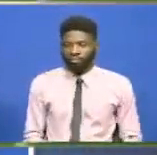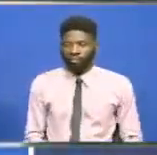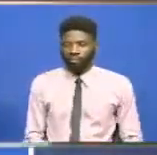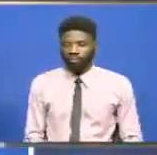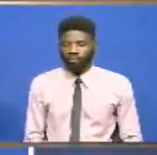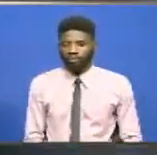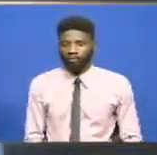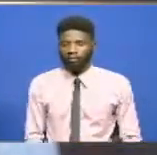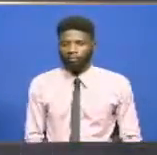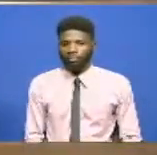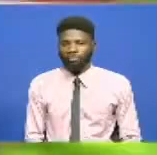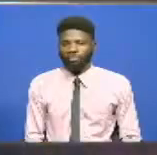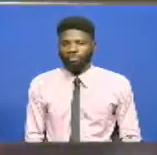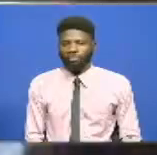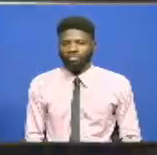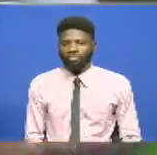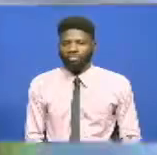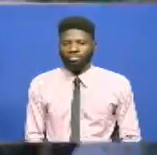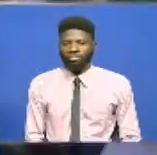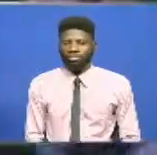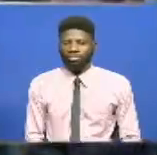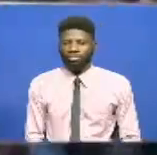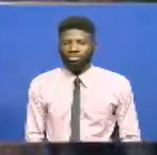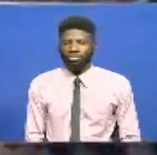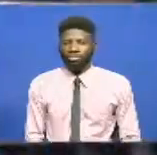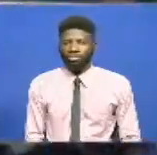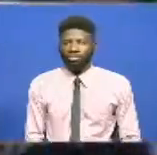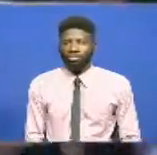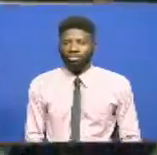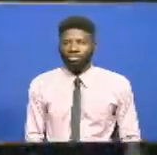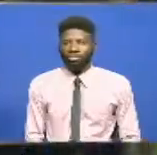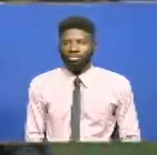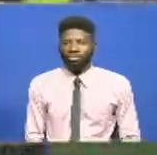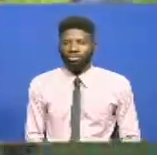incredible. Did you see what happened there? The deflection's taken the ball into the back of the net. It's